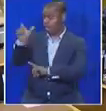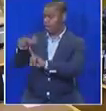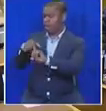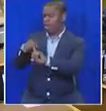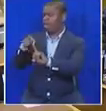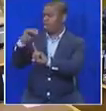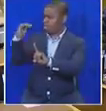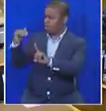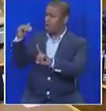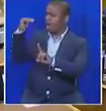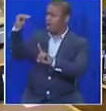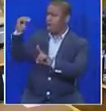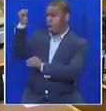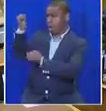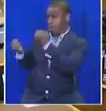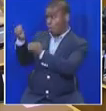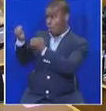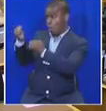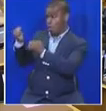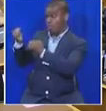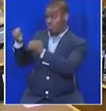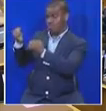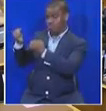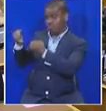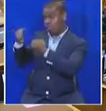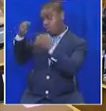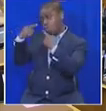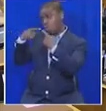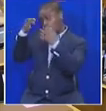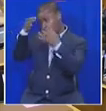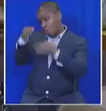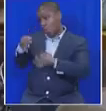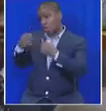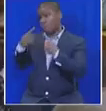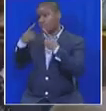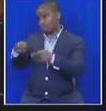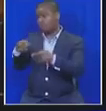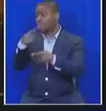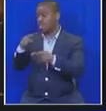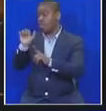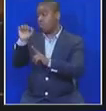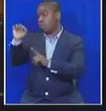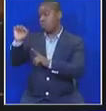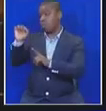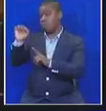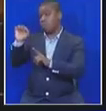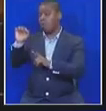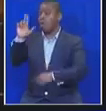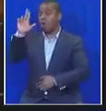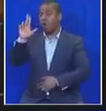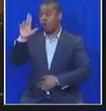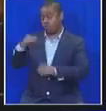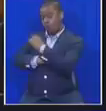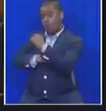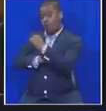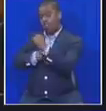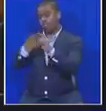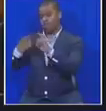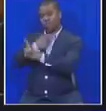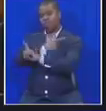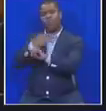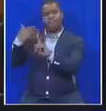court ruled that he had broken his oath of office. We